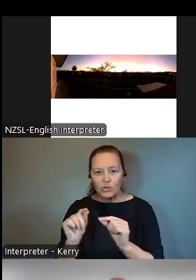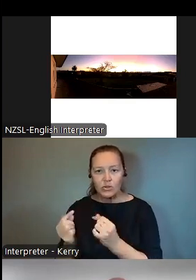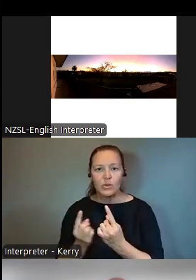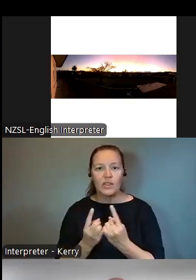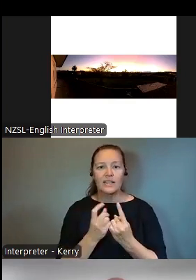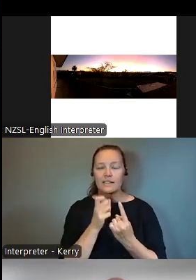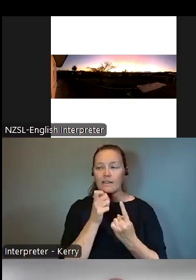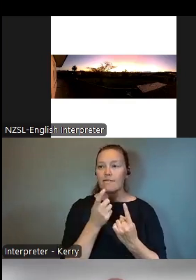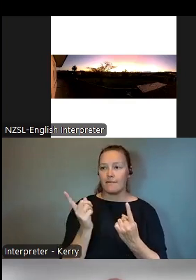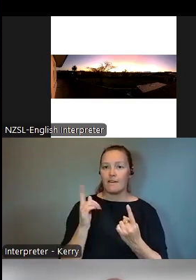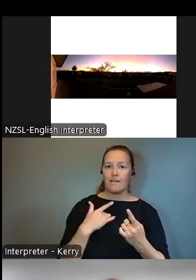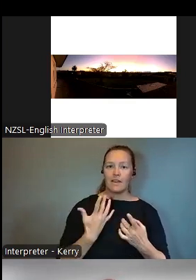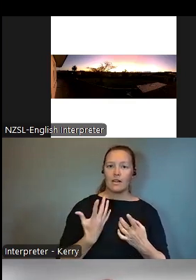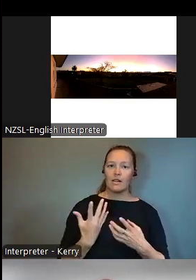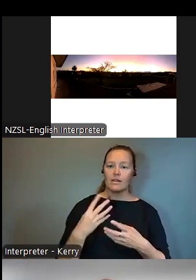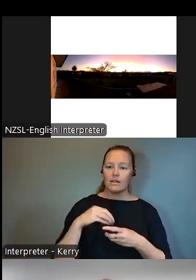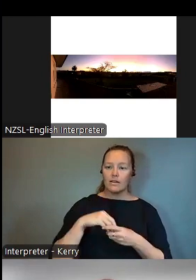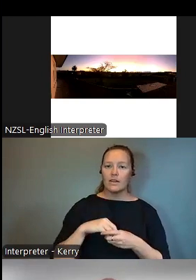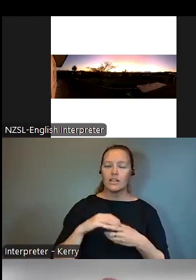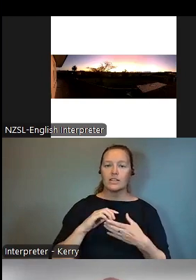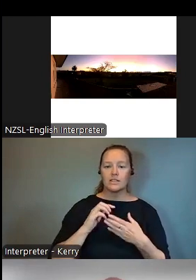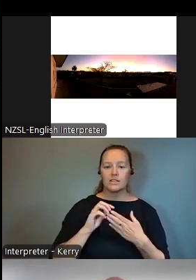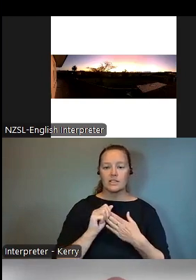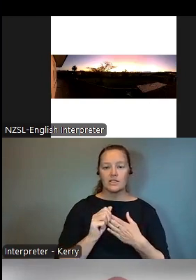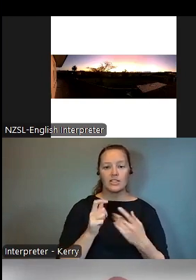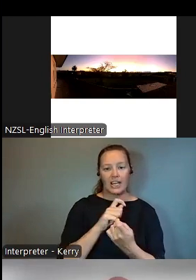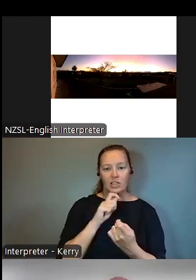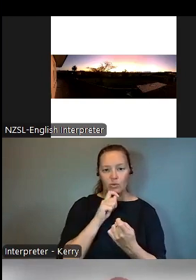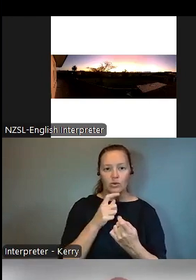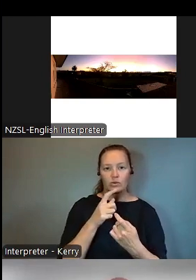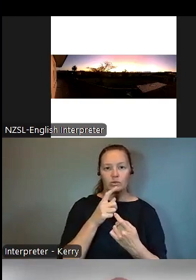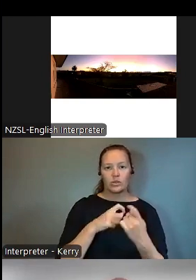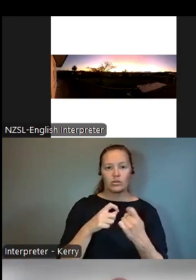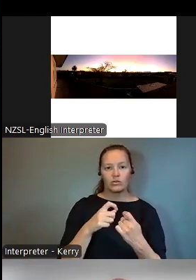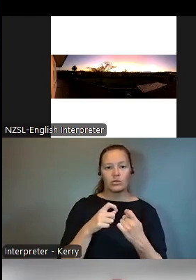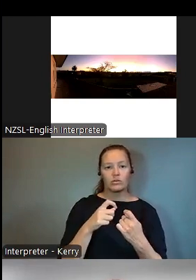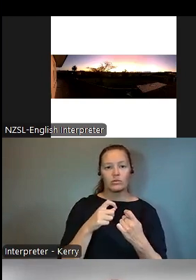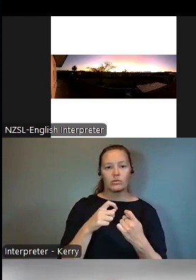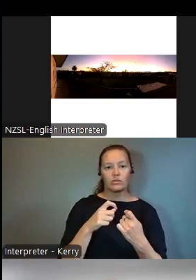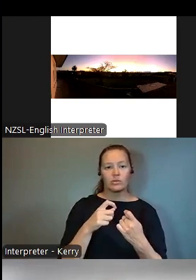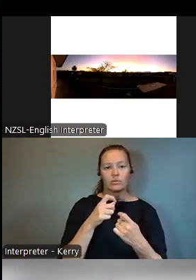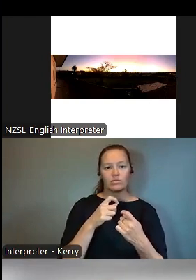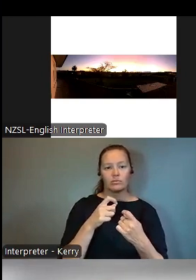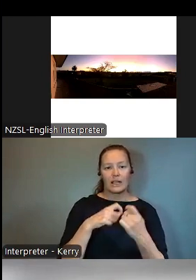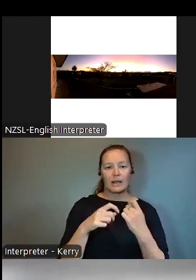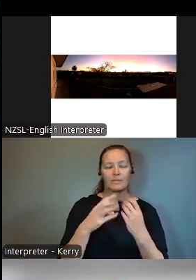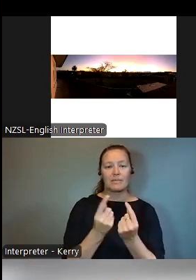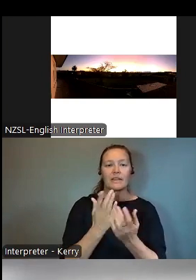feel that the change is leading them closer to something that they truly care about.